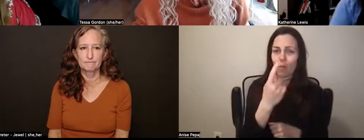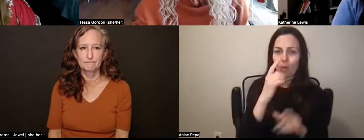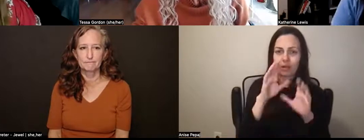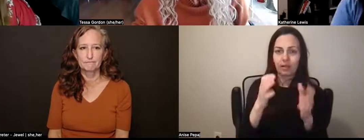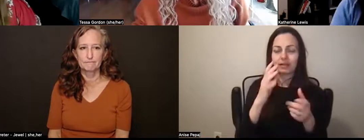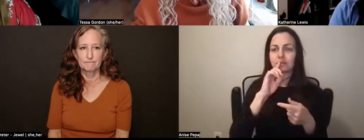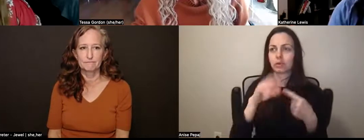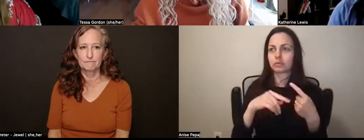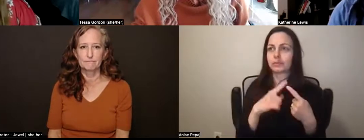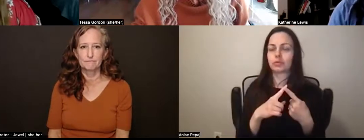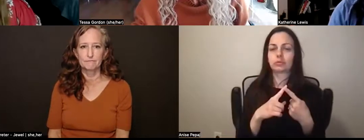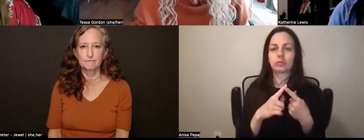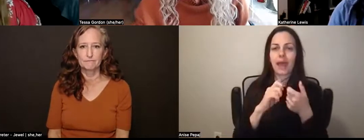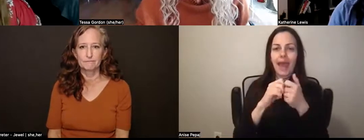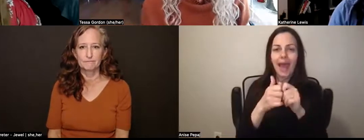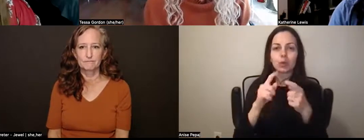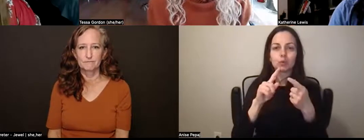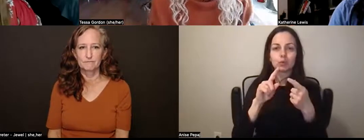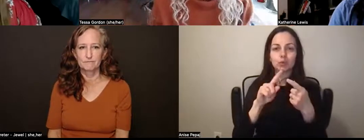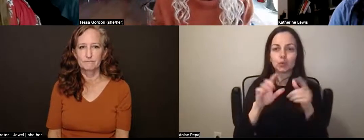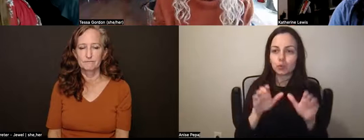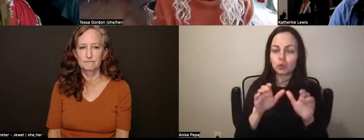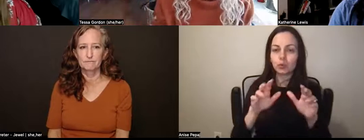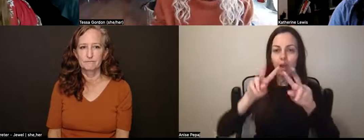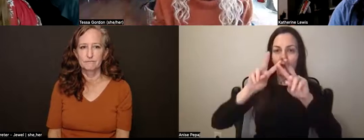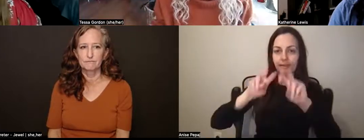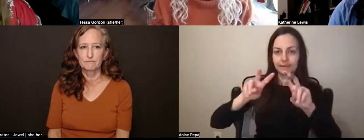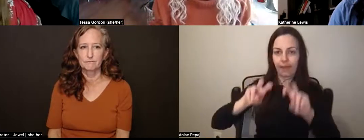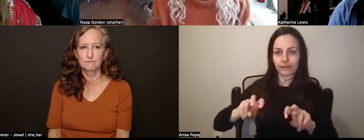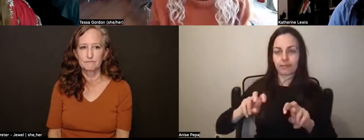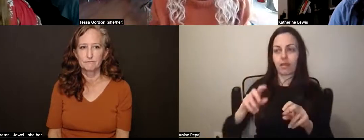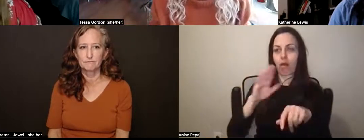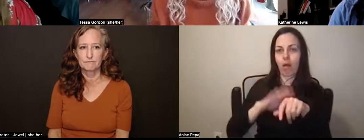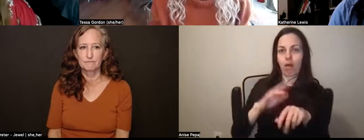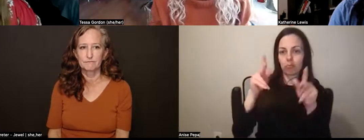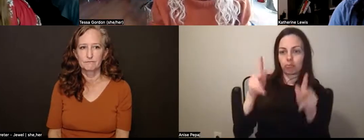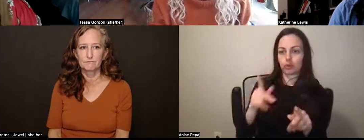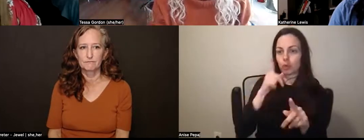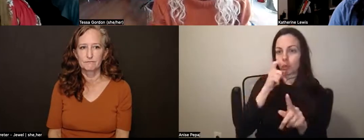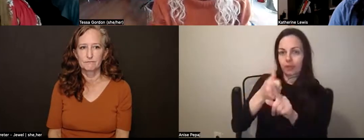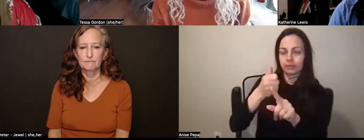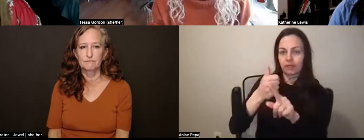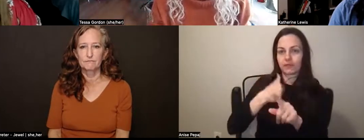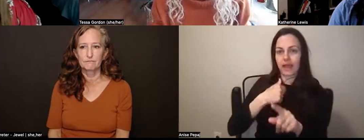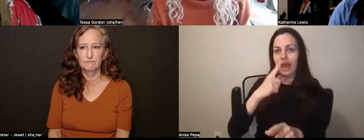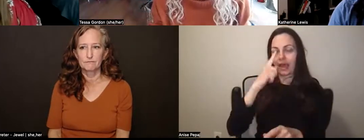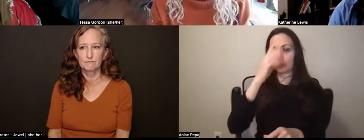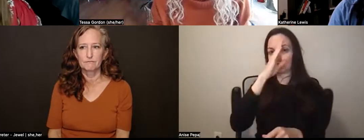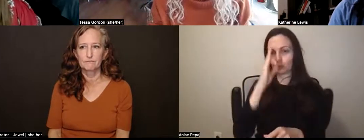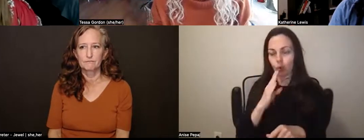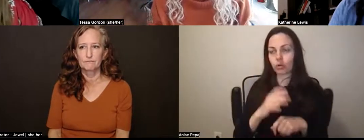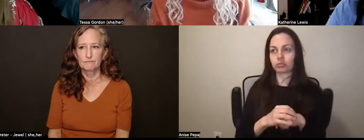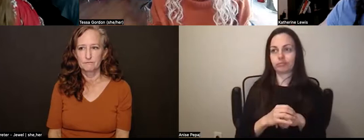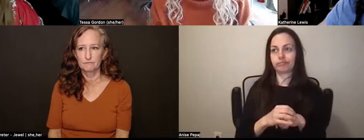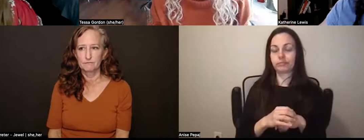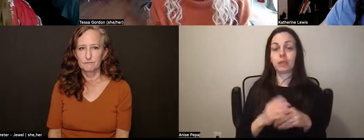touched on how to do an assessment on someone who may have had a stroke. No one taught me